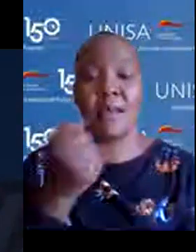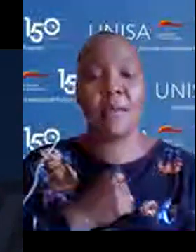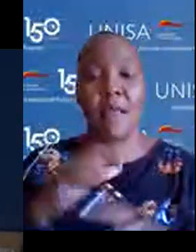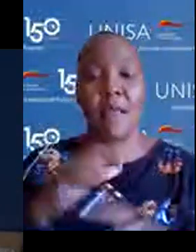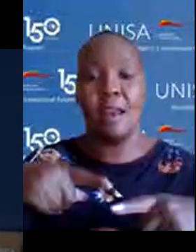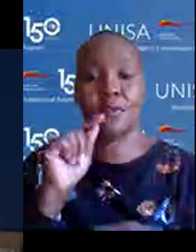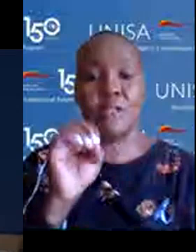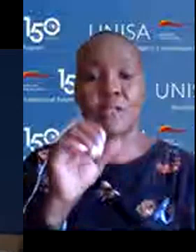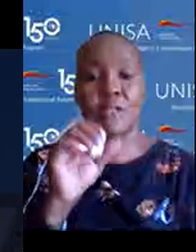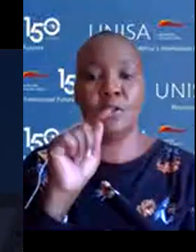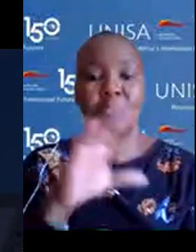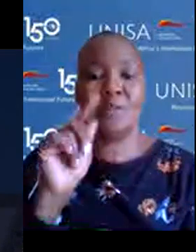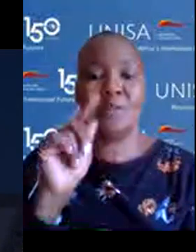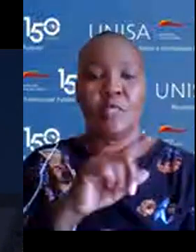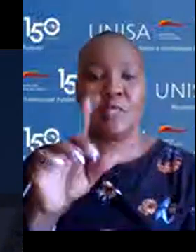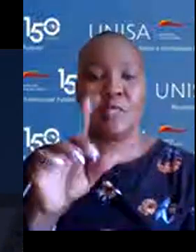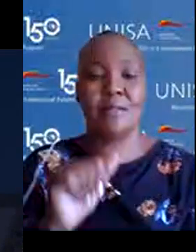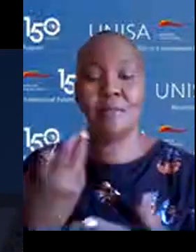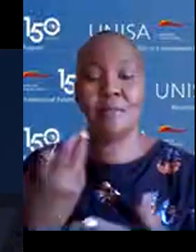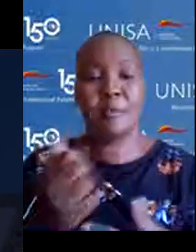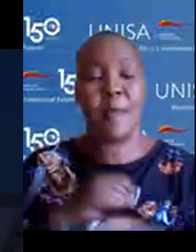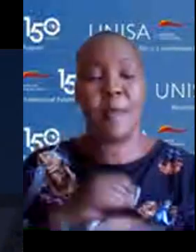email address.